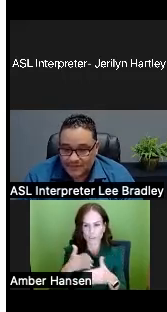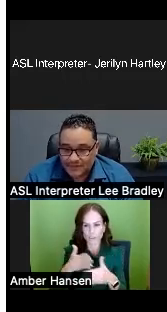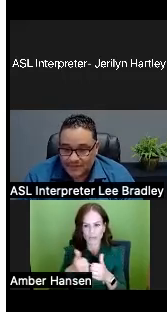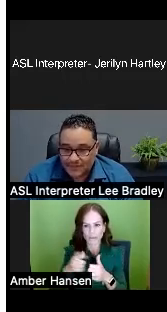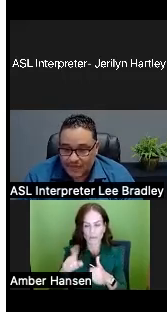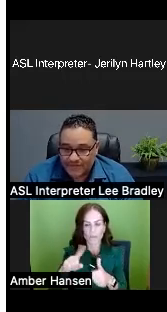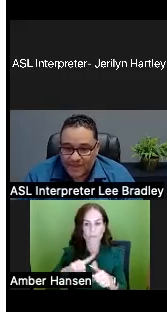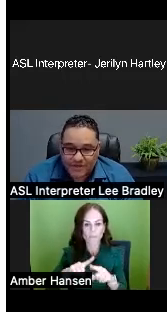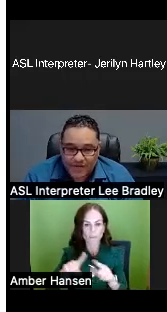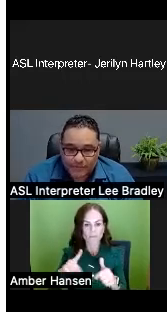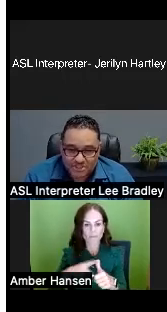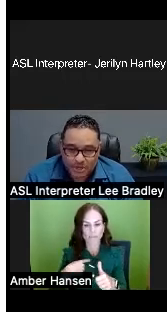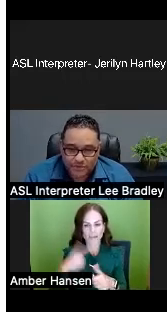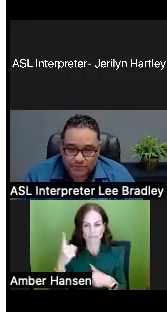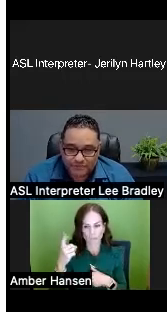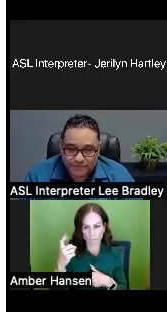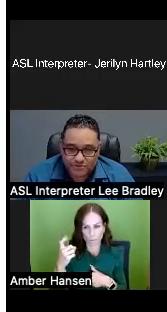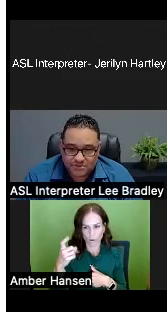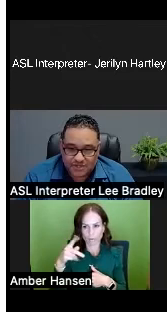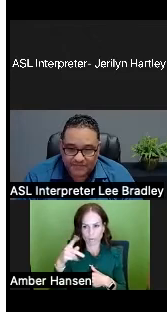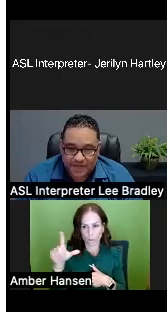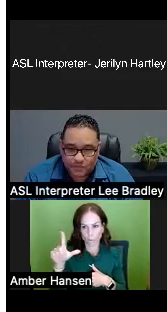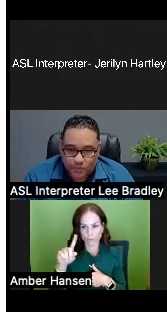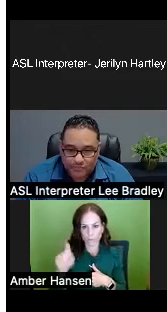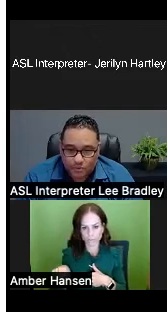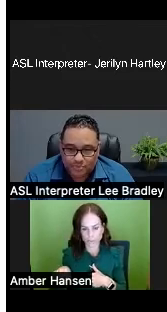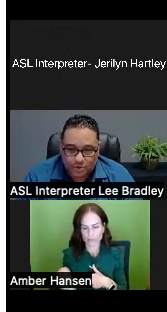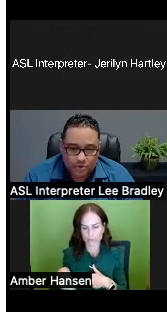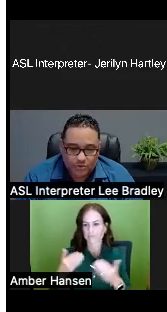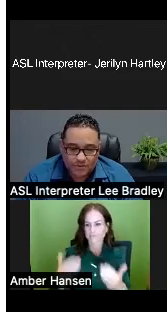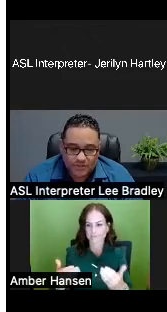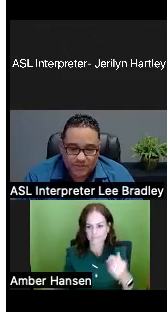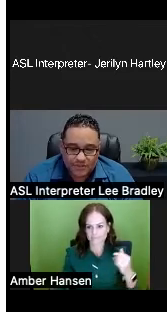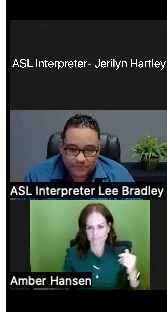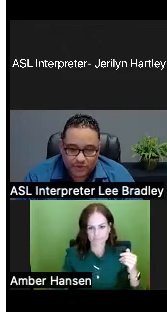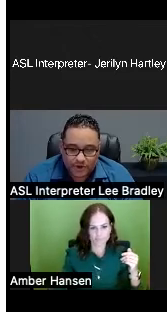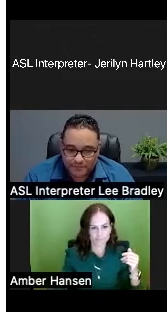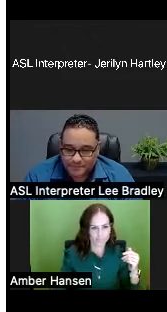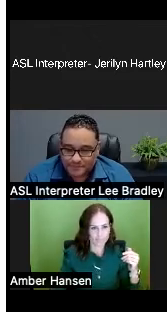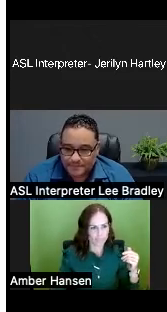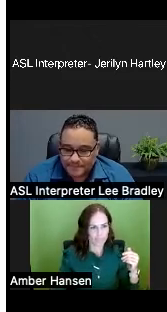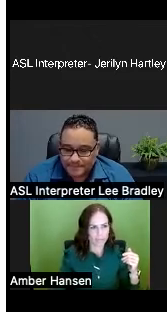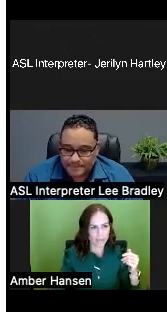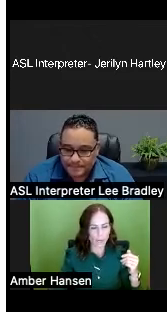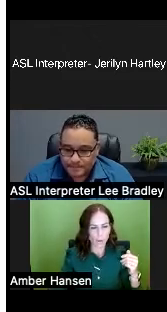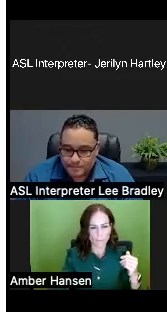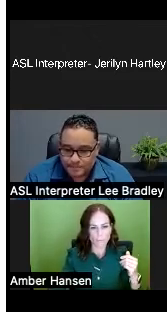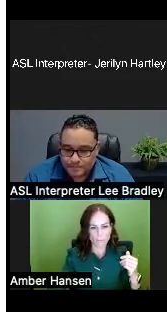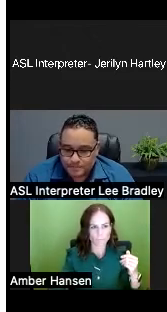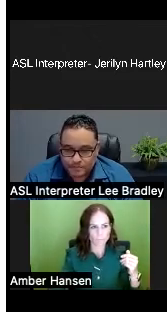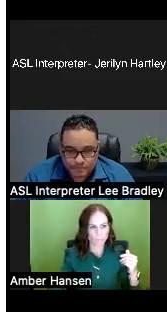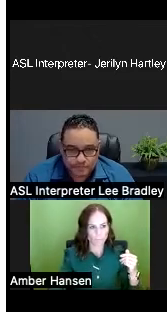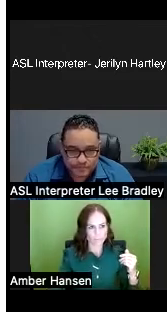And now I've got a thought I want to share with you, but first I've got one more poll for you all.